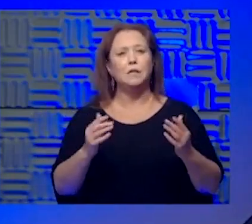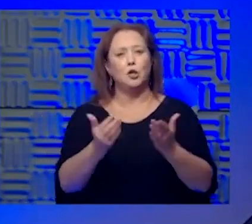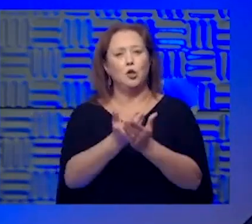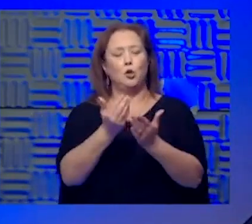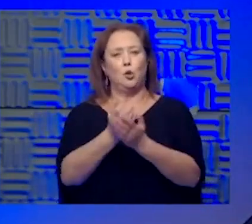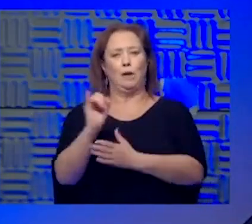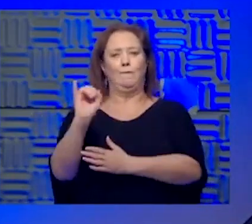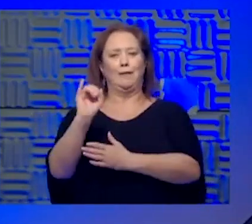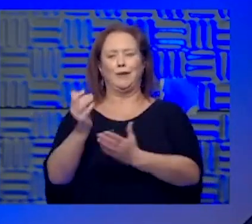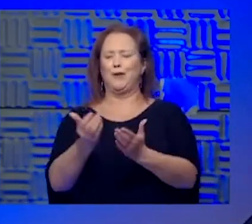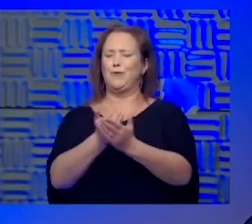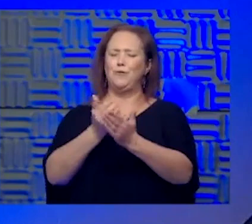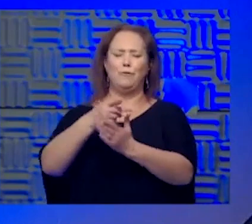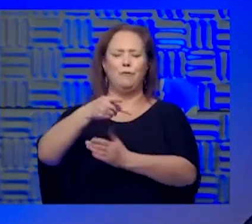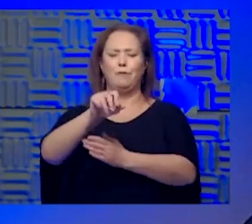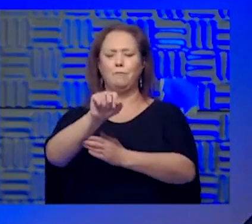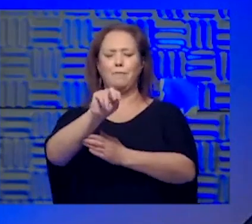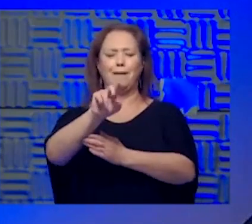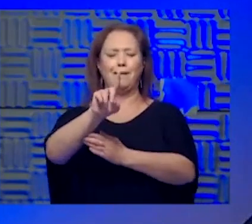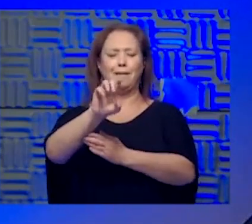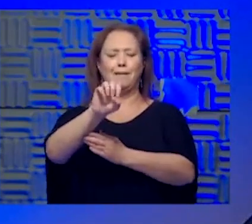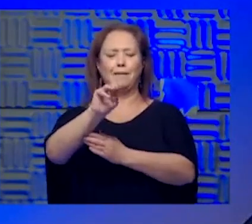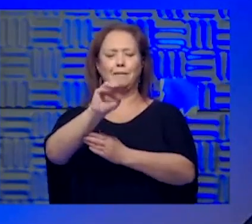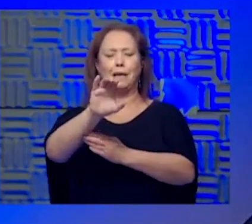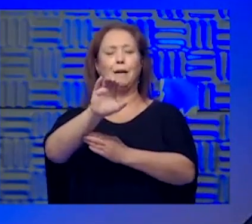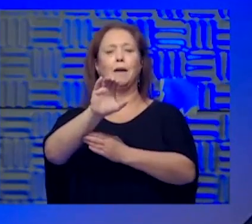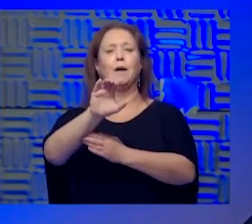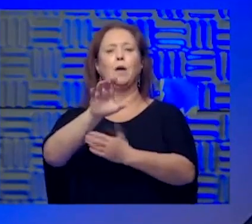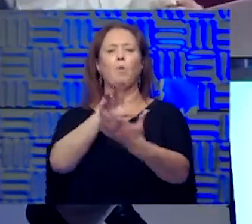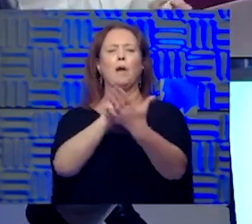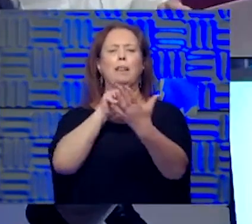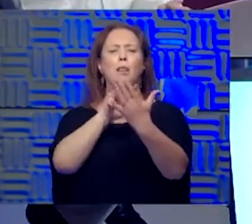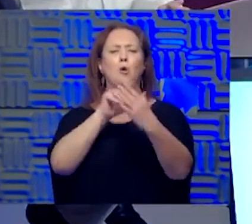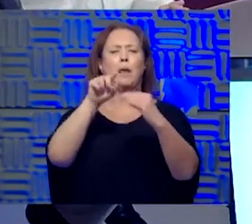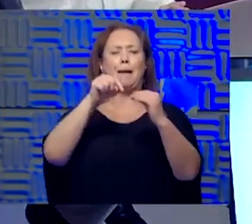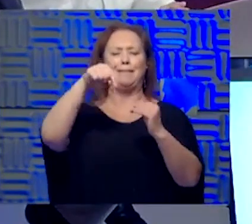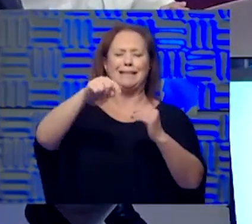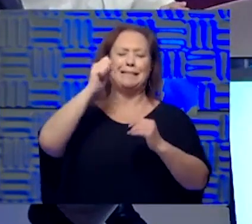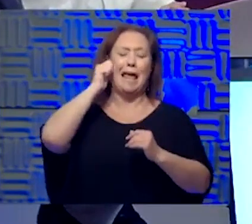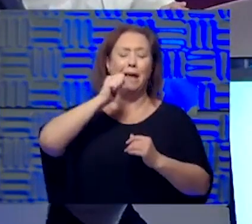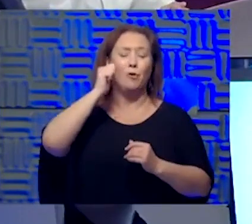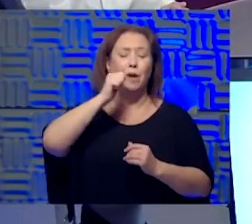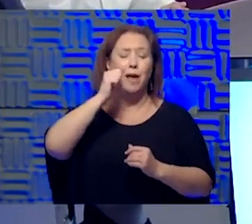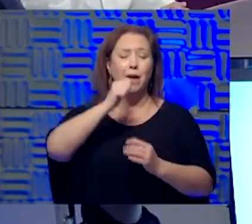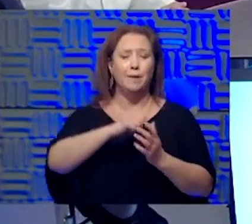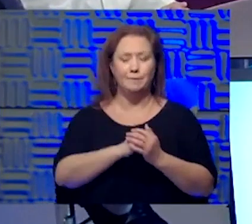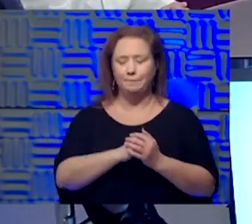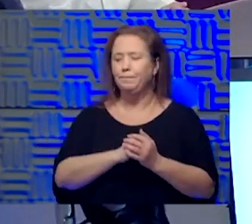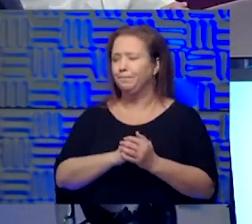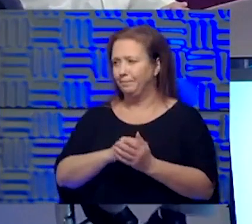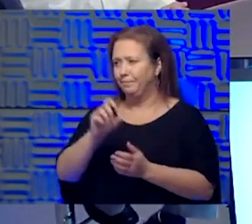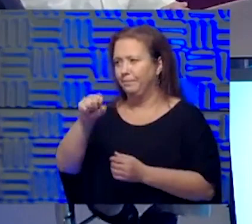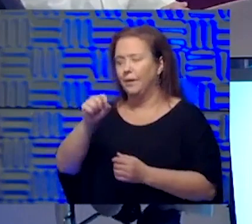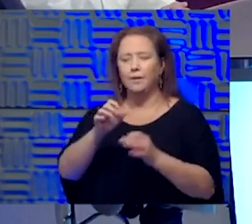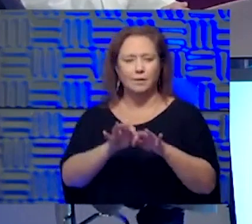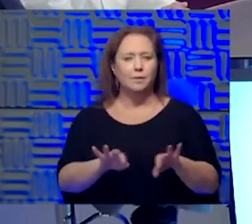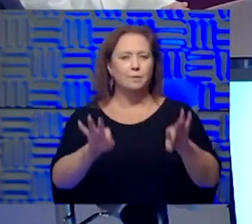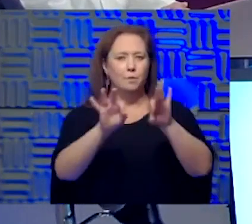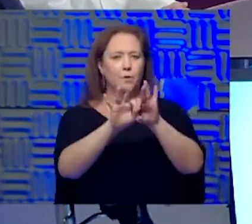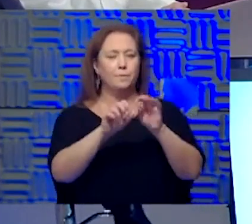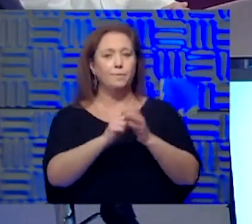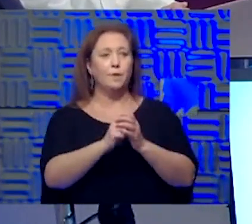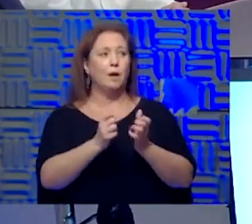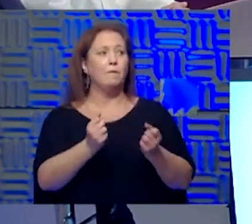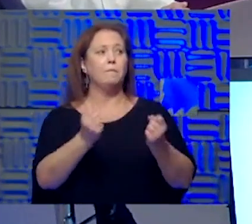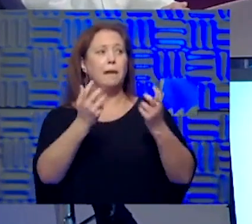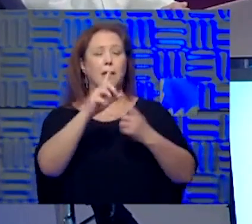This is a new pandemic. We are still learning more and more about this every day. Yeah, it's just really critically important. Other questions out there? We have